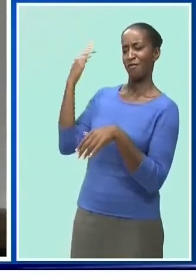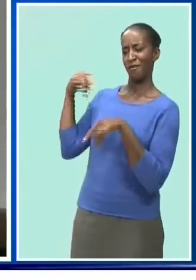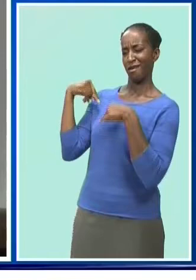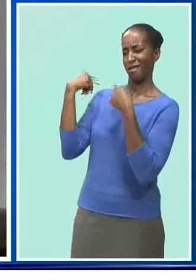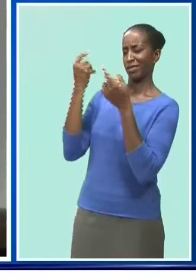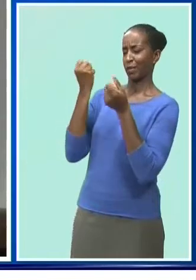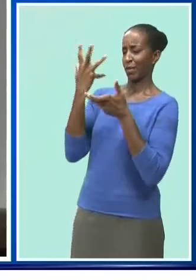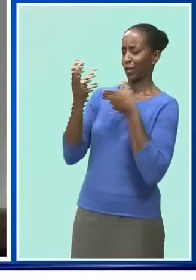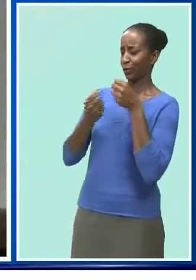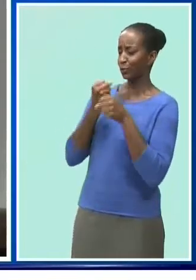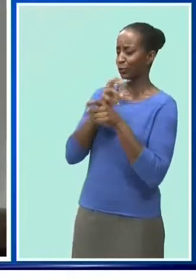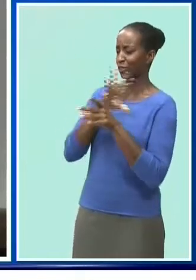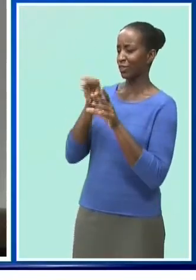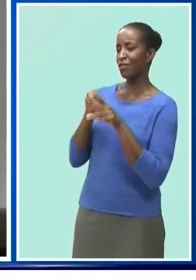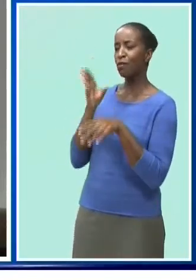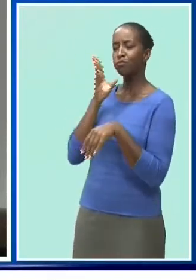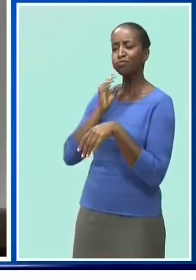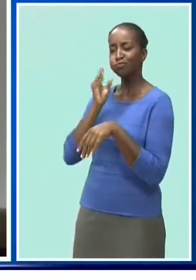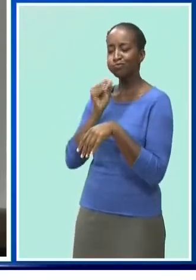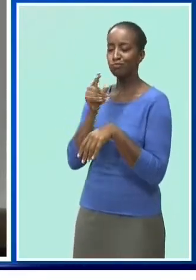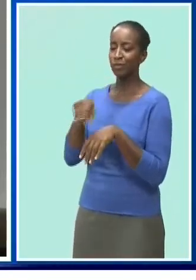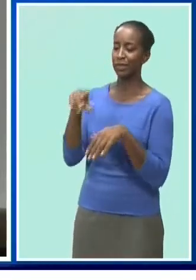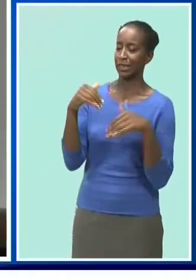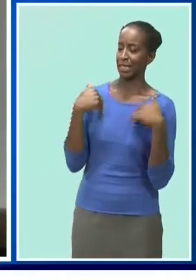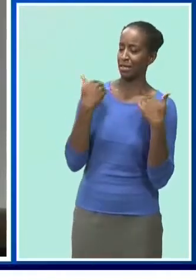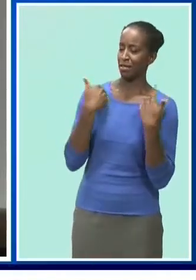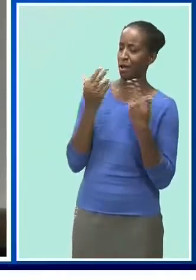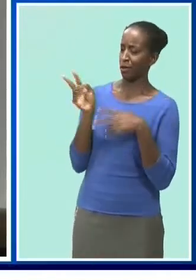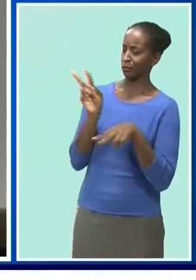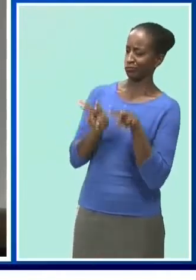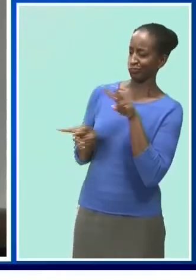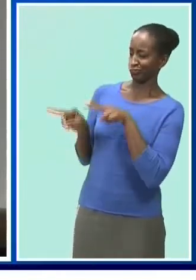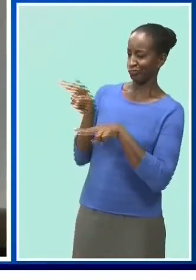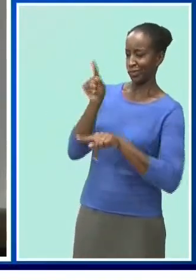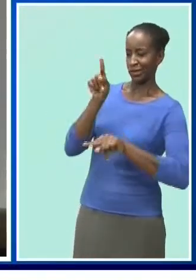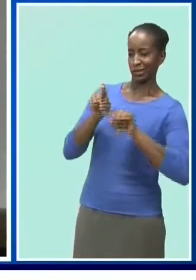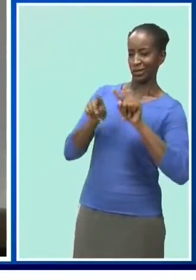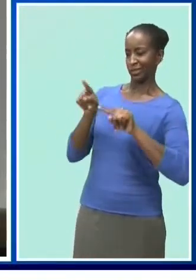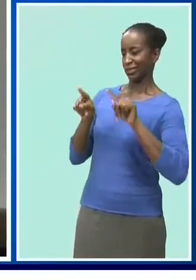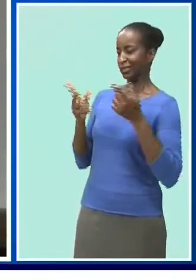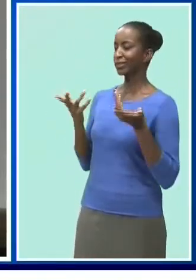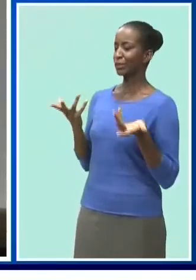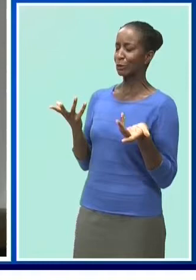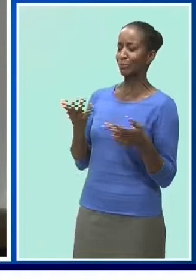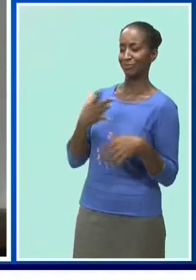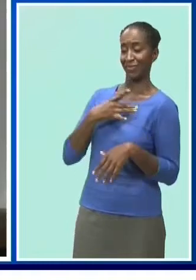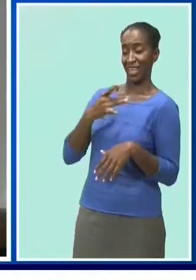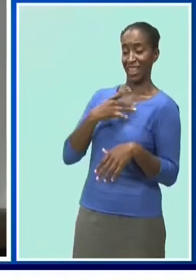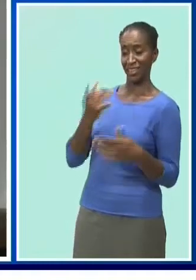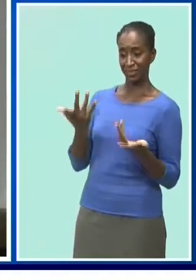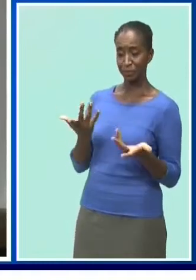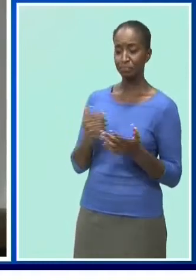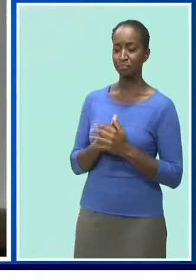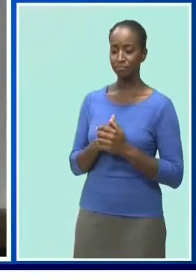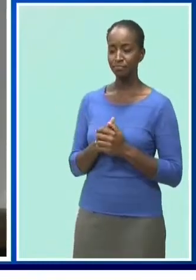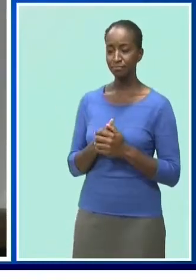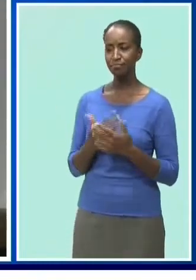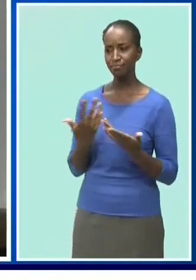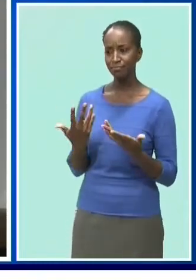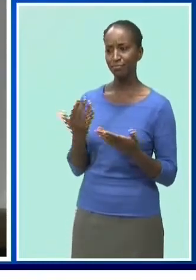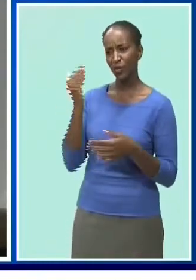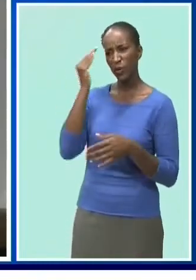eras, and that is what I like about it, because when you have that, you also have people outside of their comfort